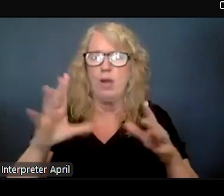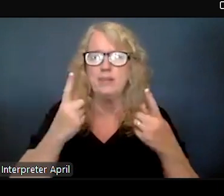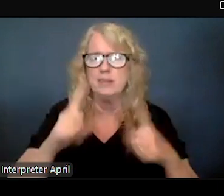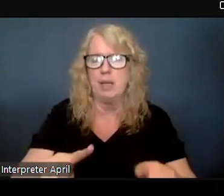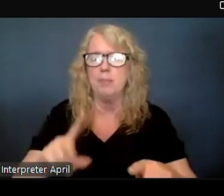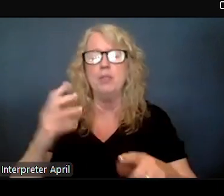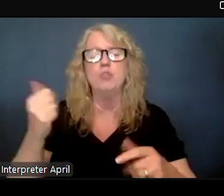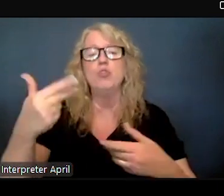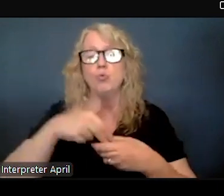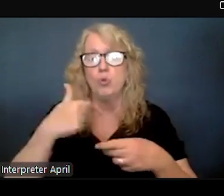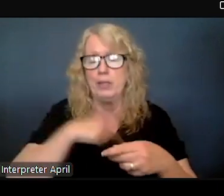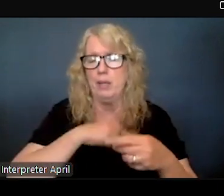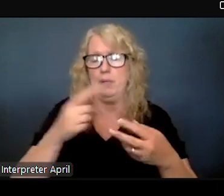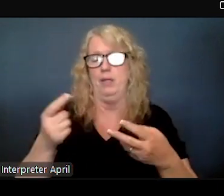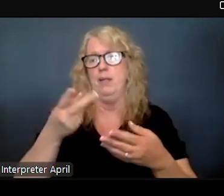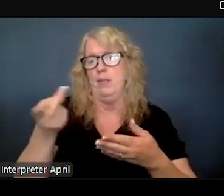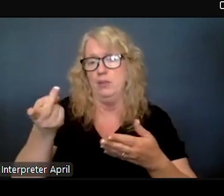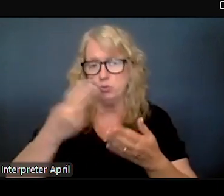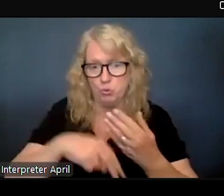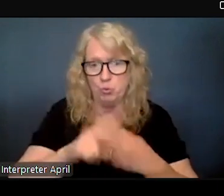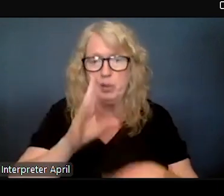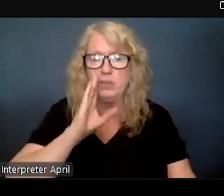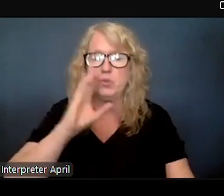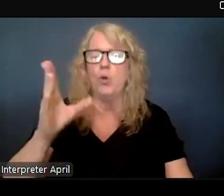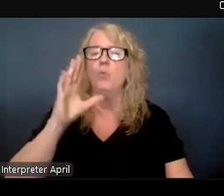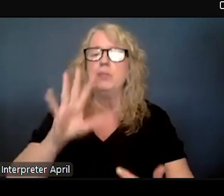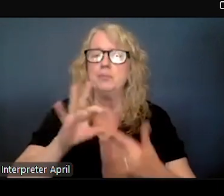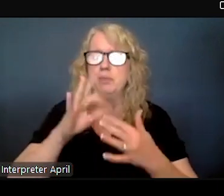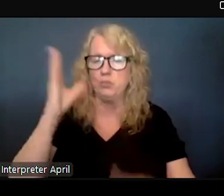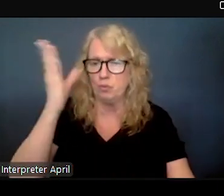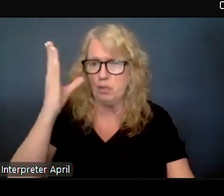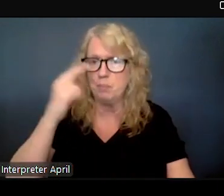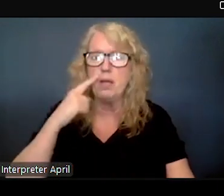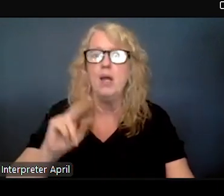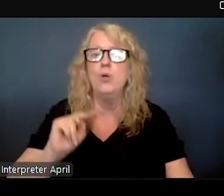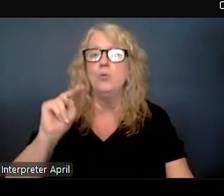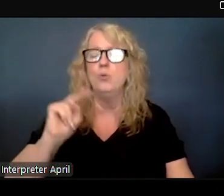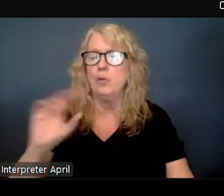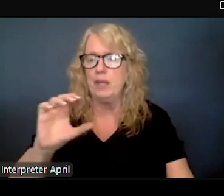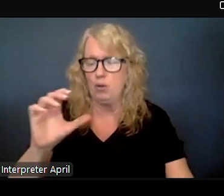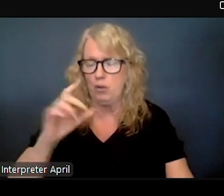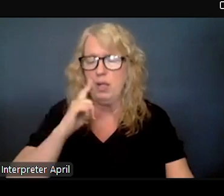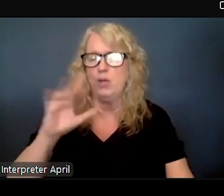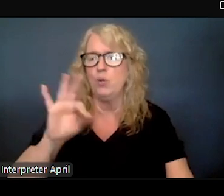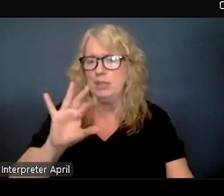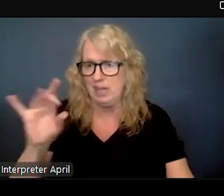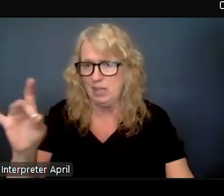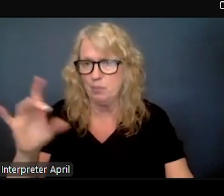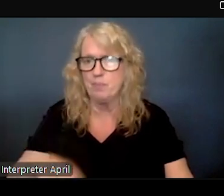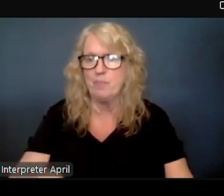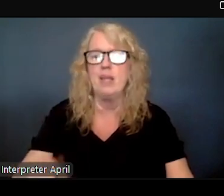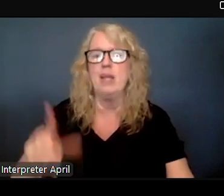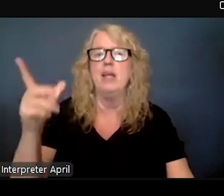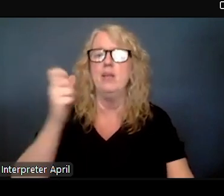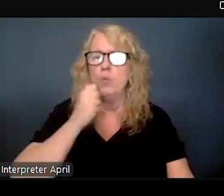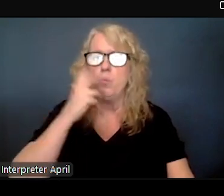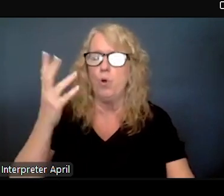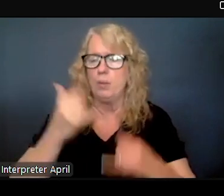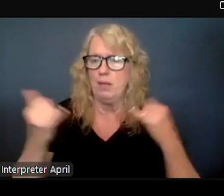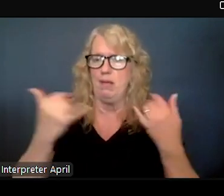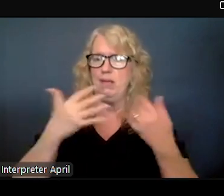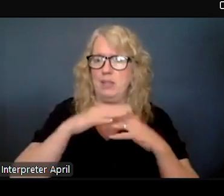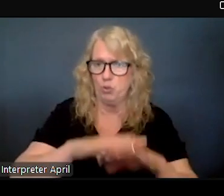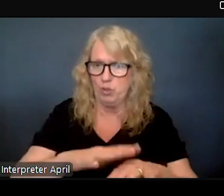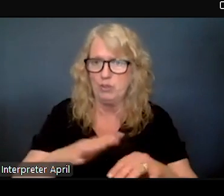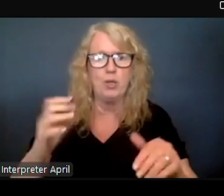that. And then the week after that, there's a feature presentation on North Carolina's 988 and Pure Warm Line integration.